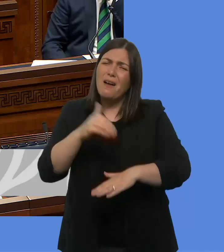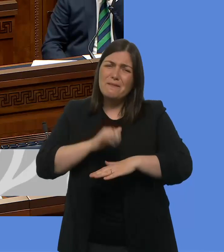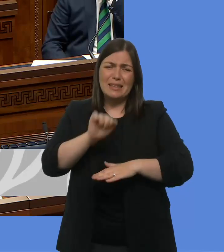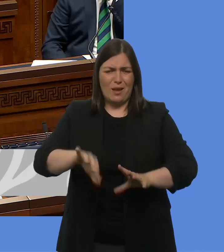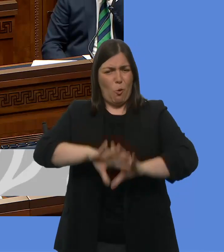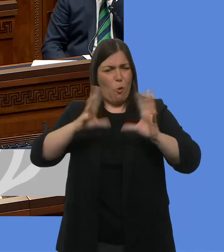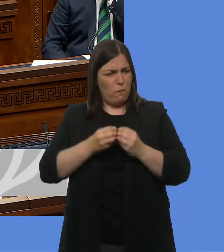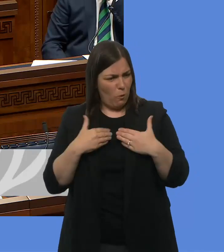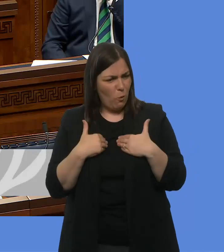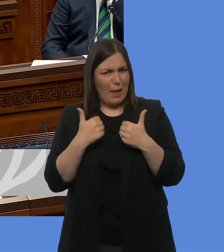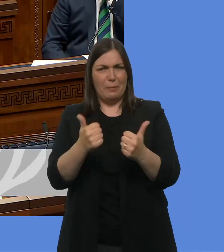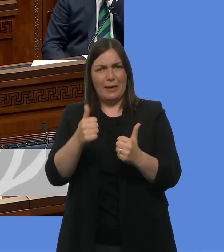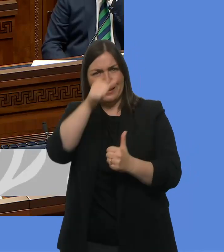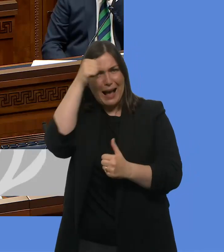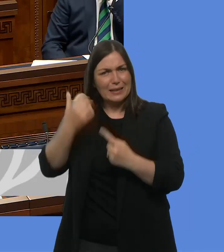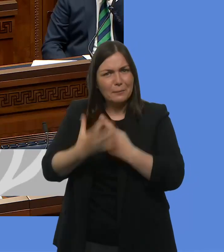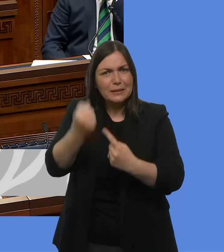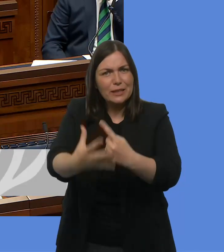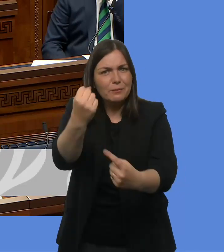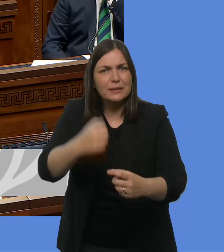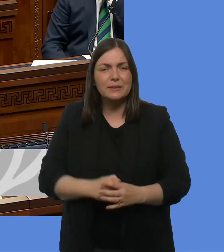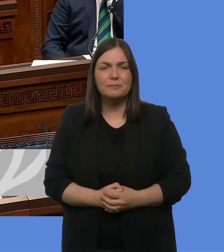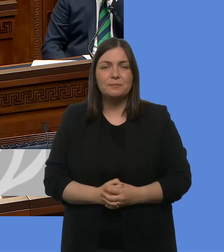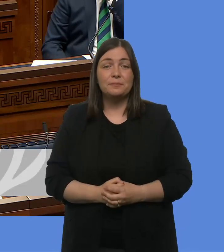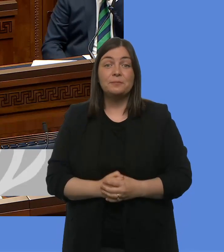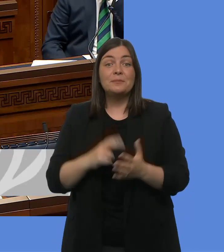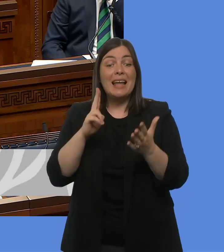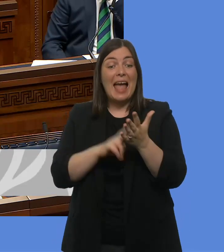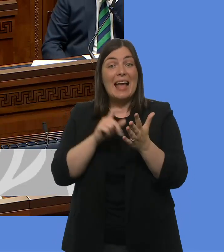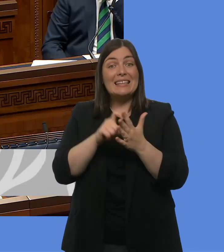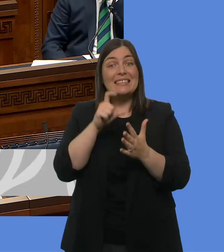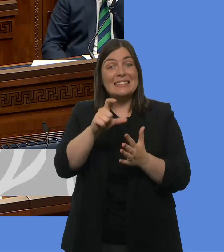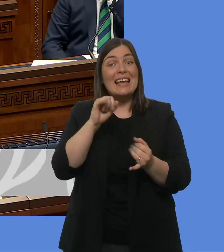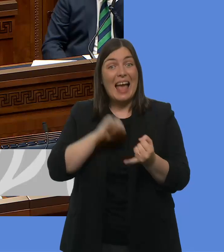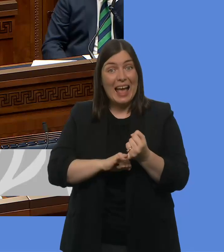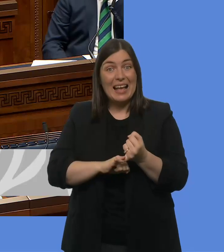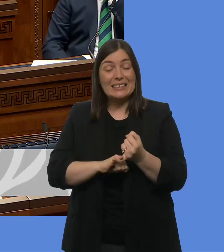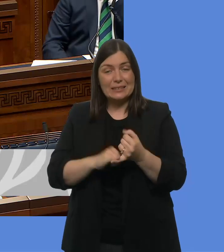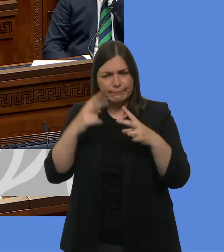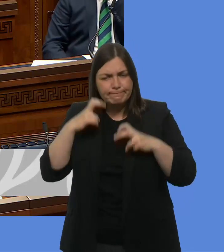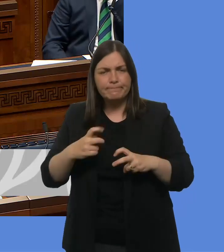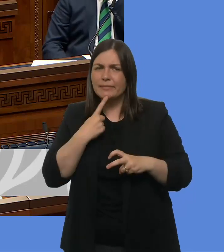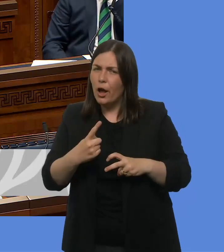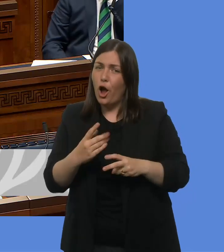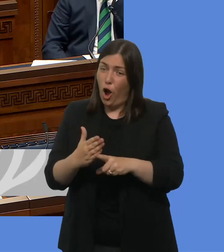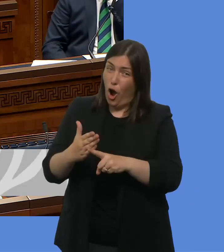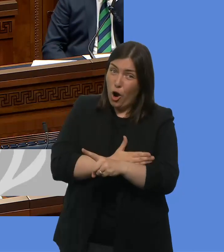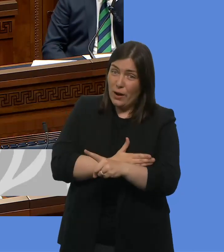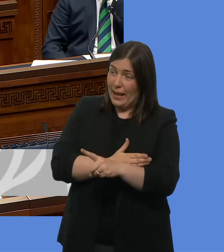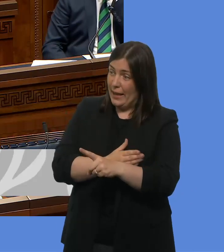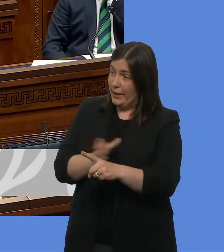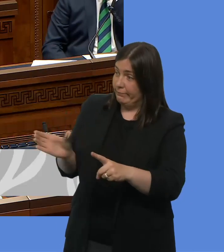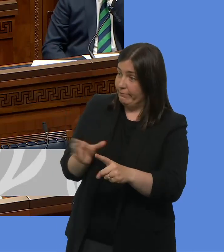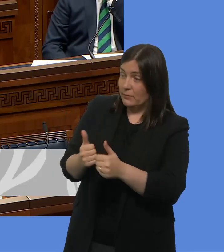academic achievement. And as the National Deaf Children's Society points out, early access to teachers of the deaf can prevent these challenges